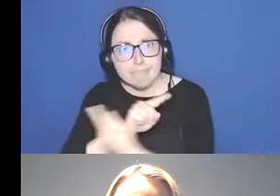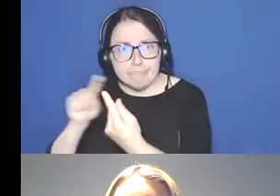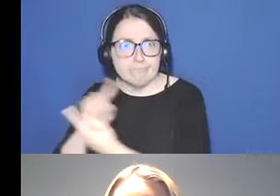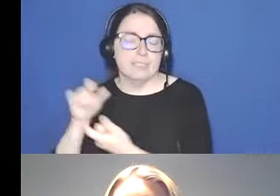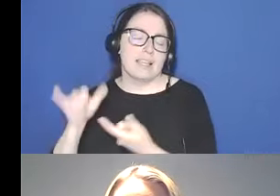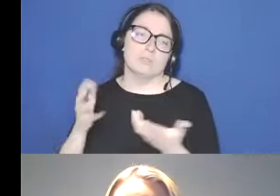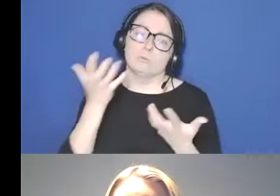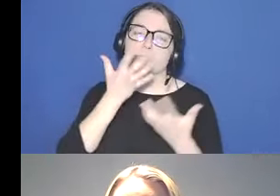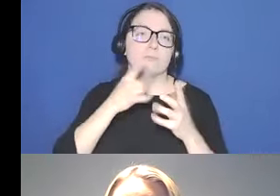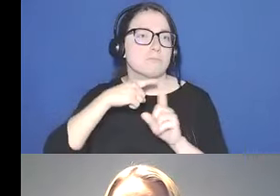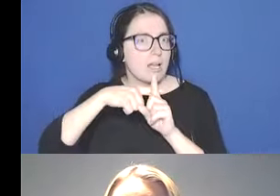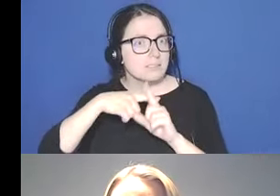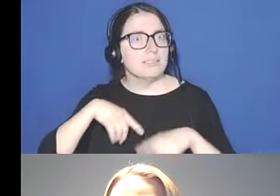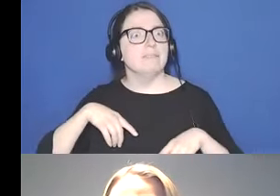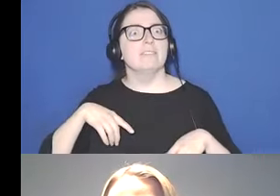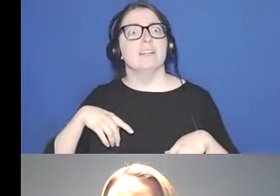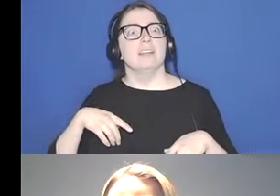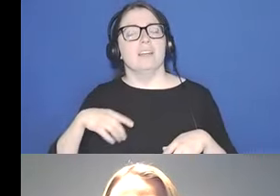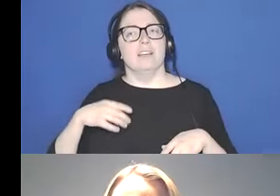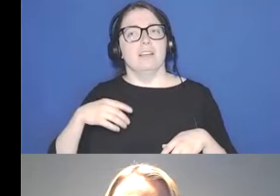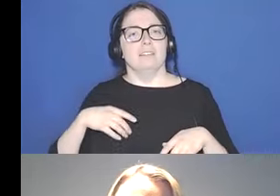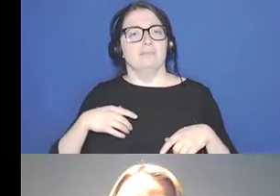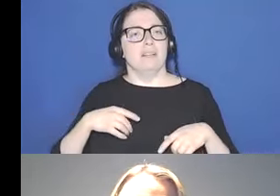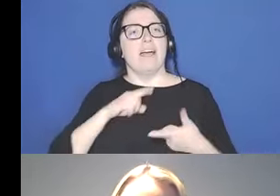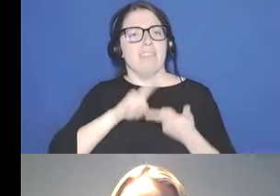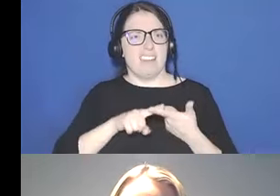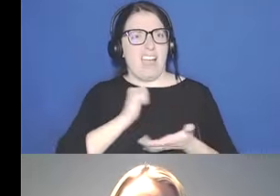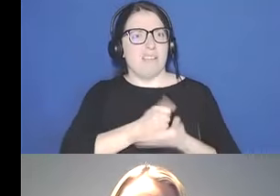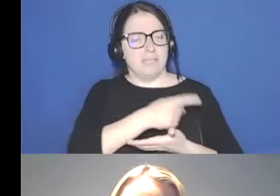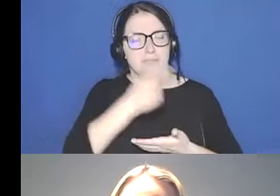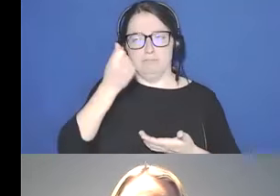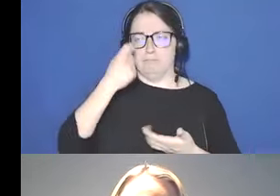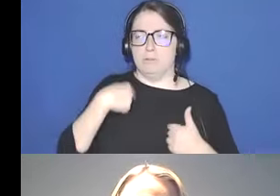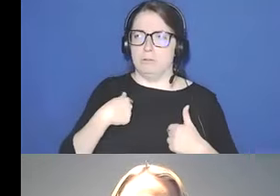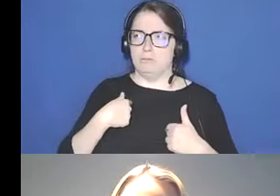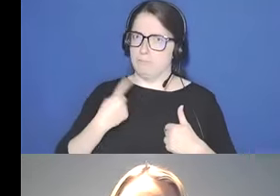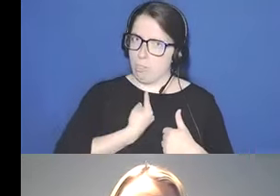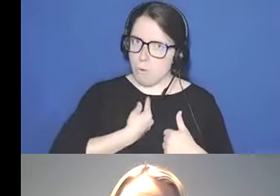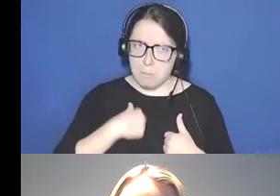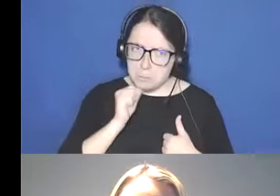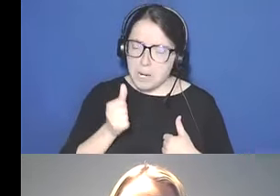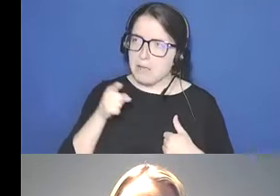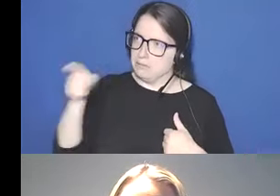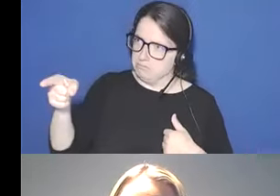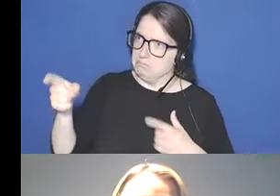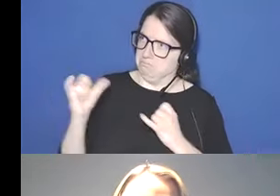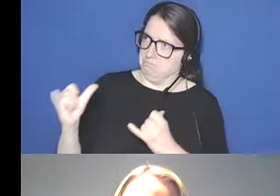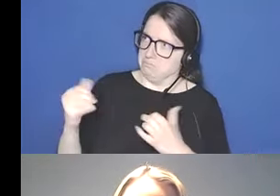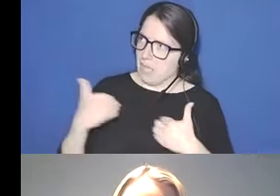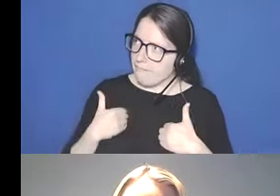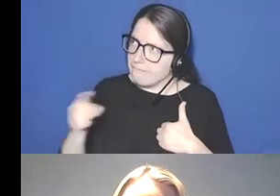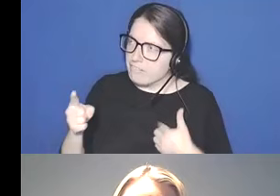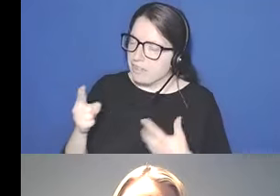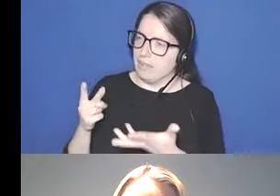with other people and knowing that like, oh, I'm not the only one. There's a lot of people who are a lot like me, and we share